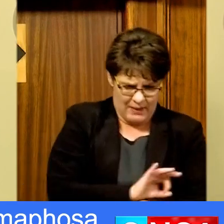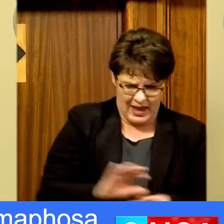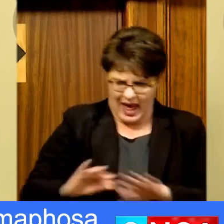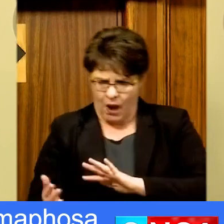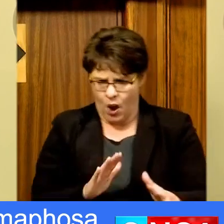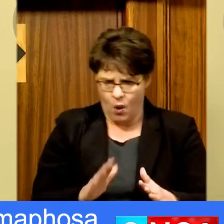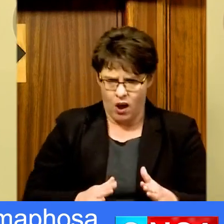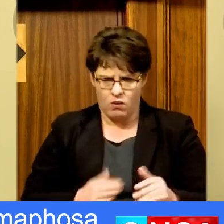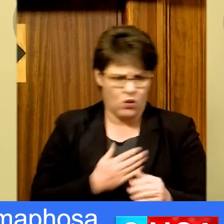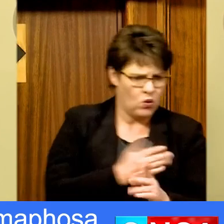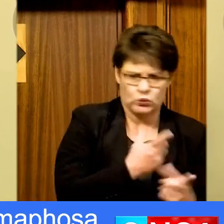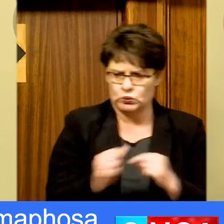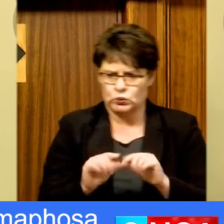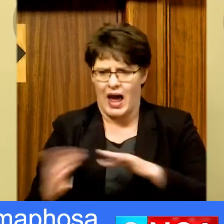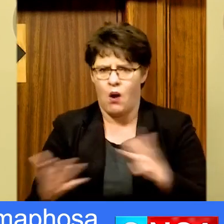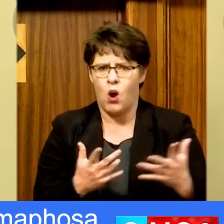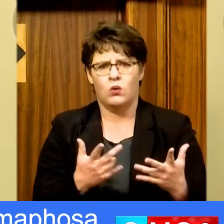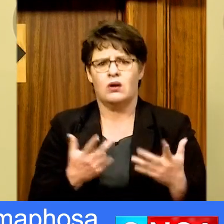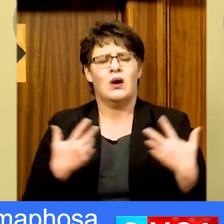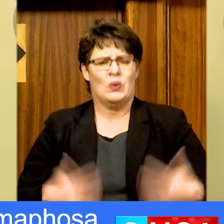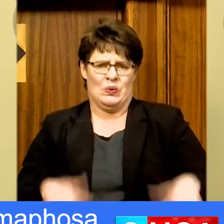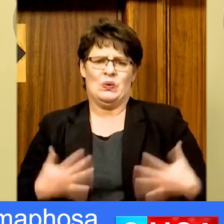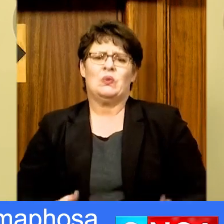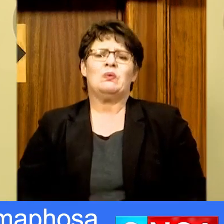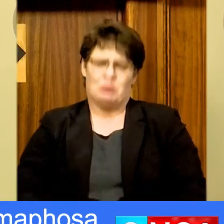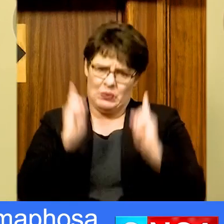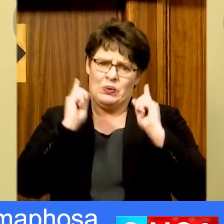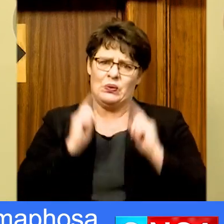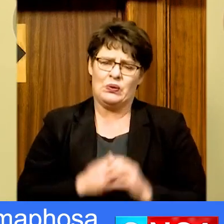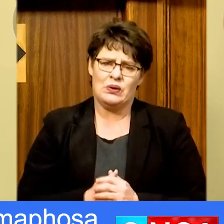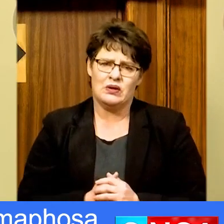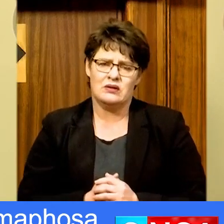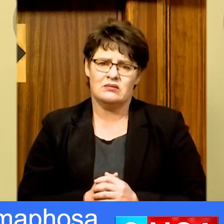very limits. The